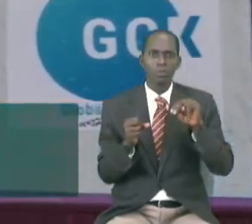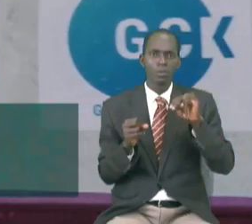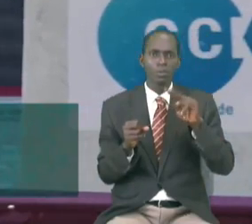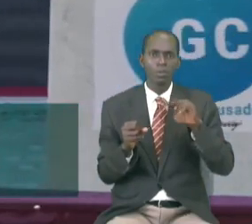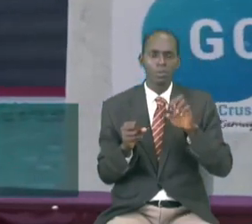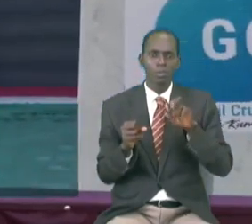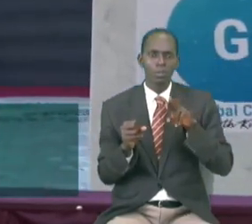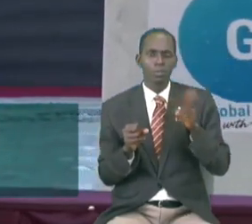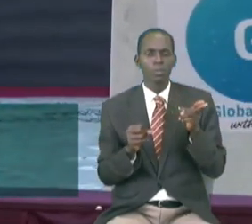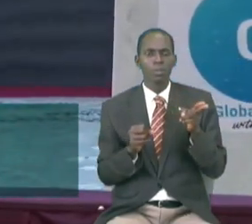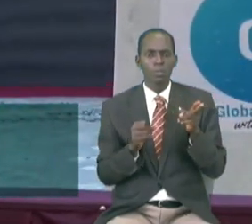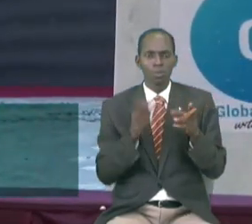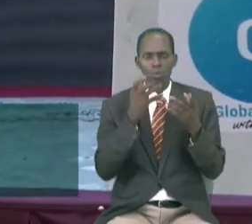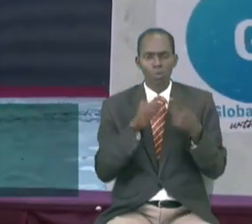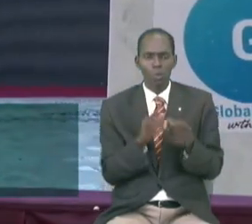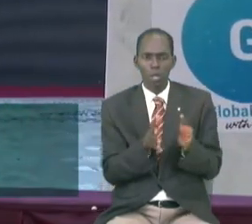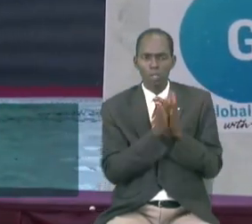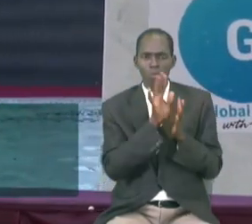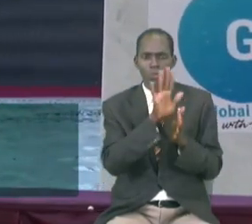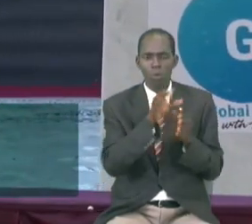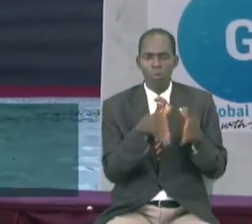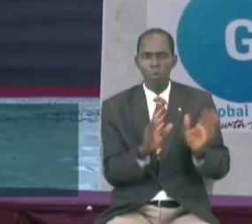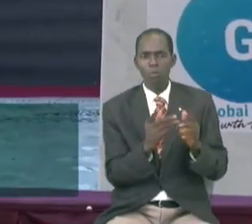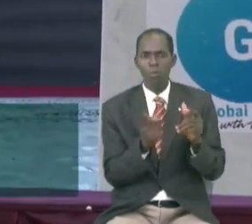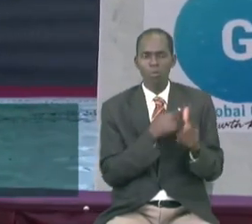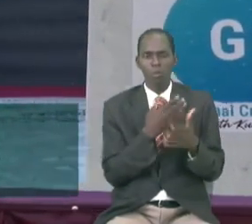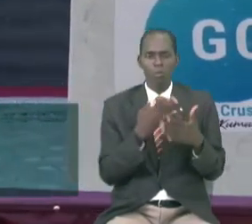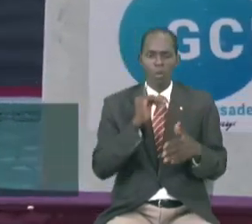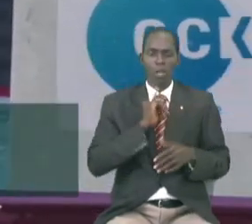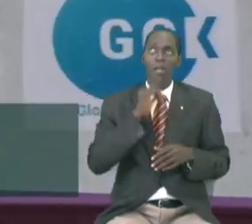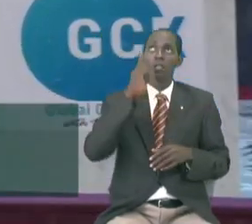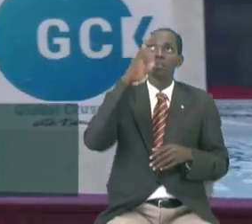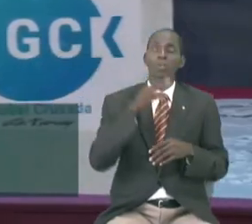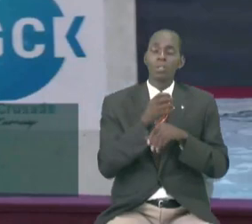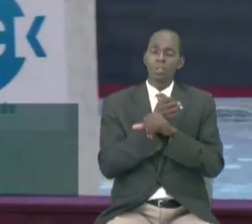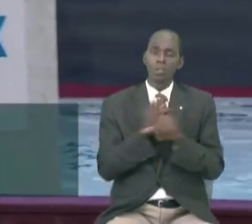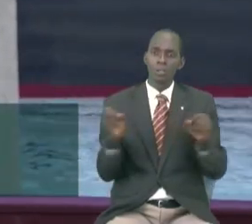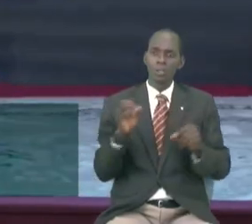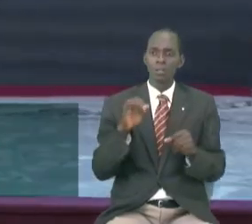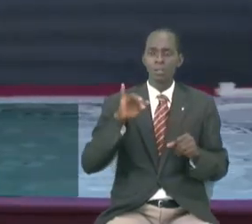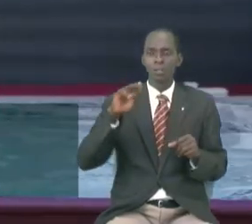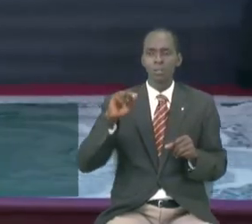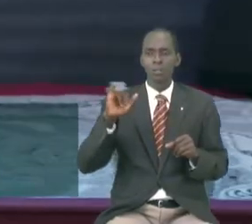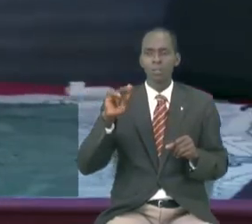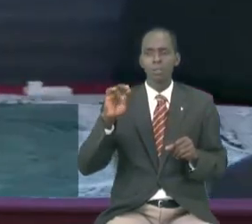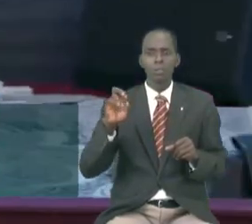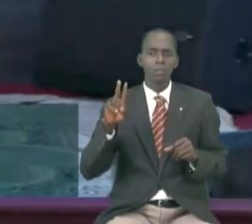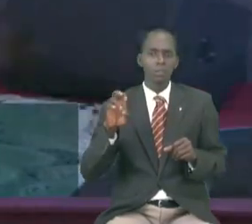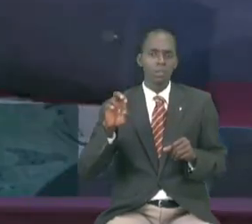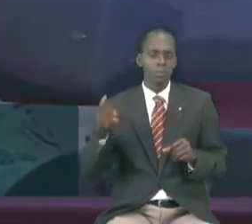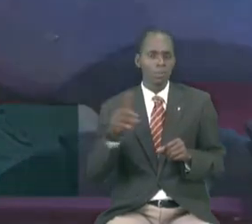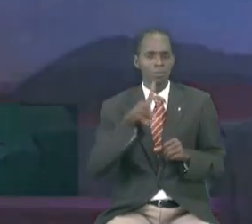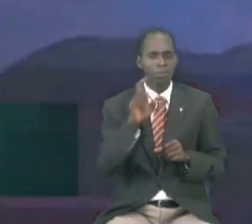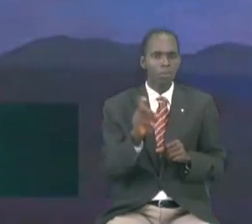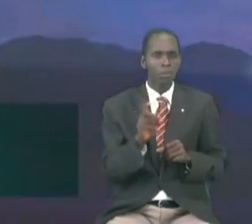do that? Should I not spare Nineveh? Should I call you to a conference with the divine,